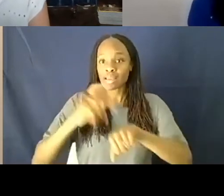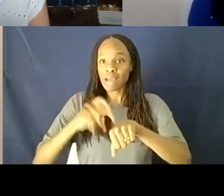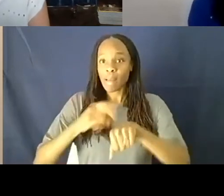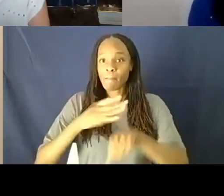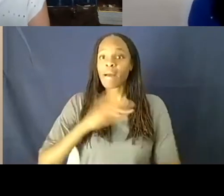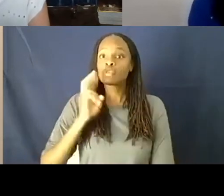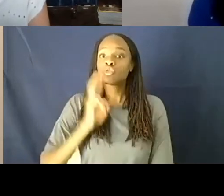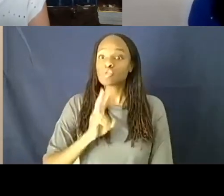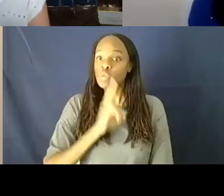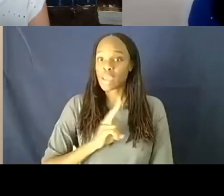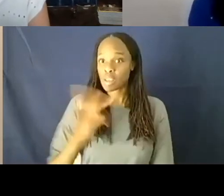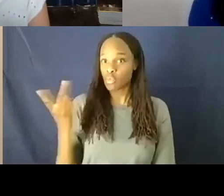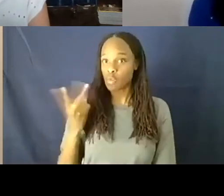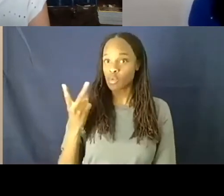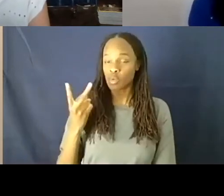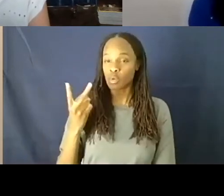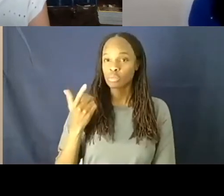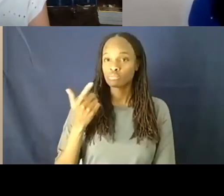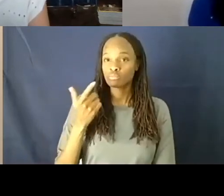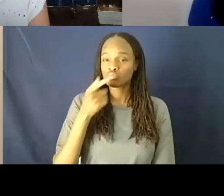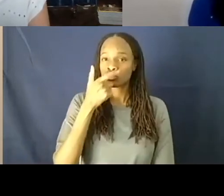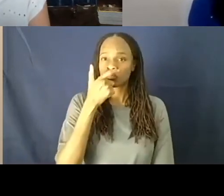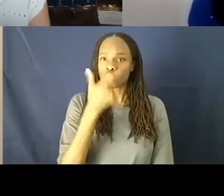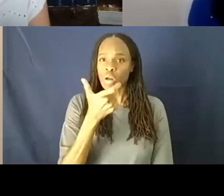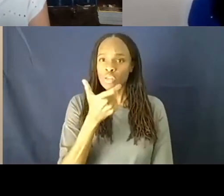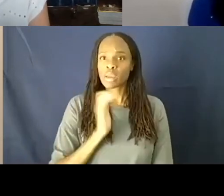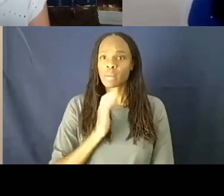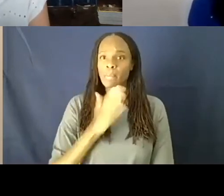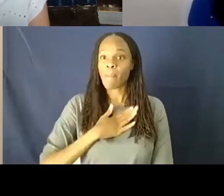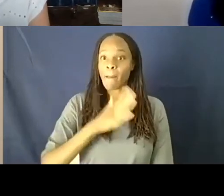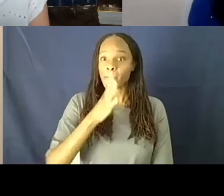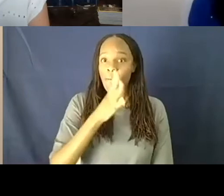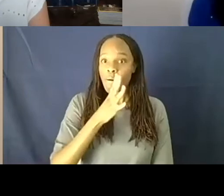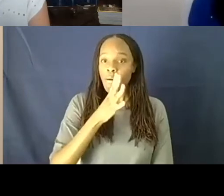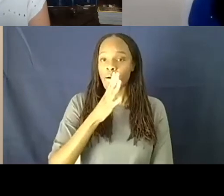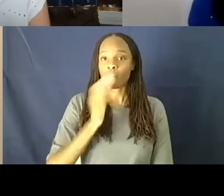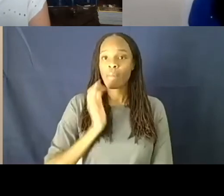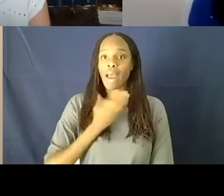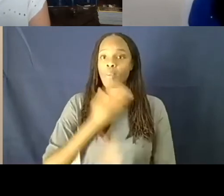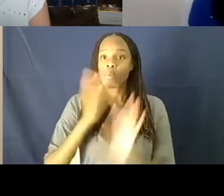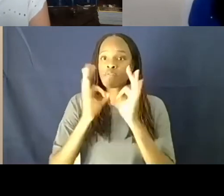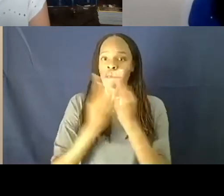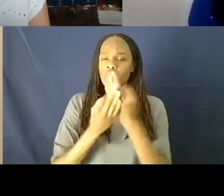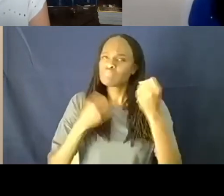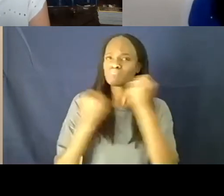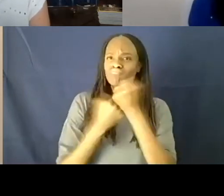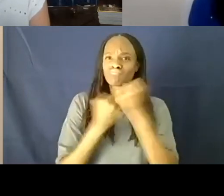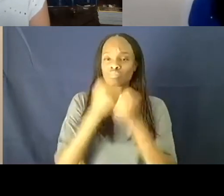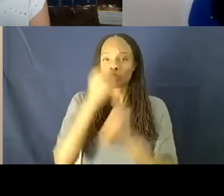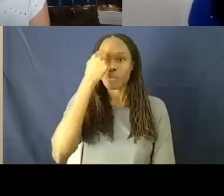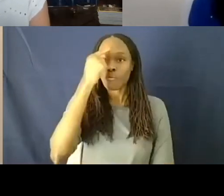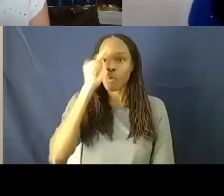watching our mother and our family advocate for our right to